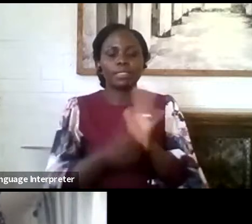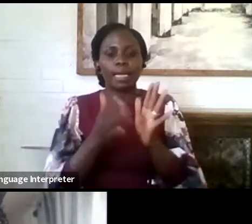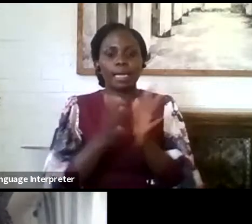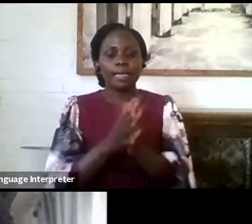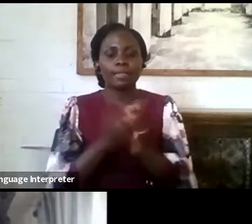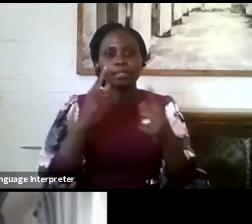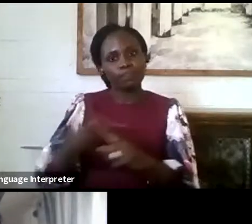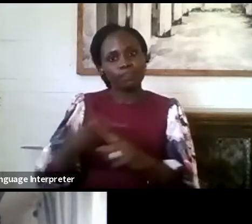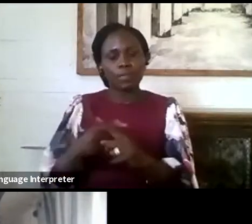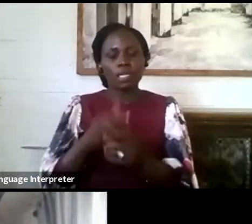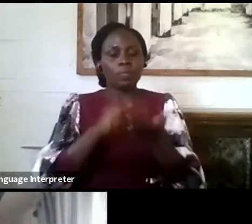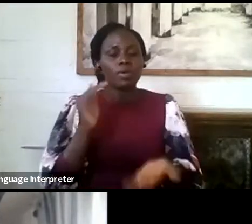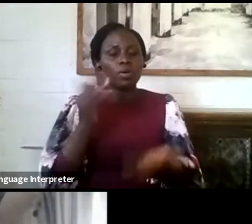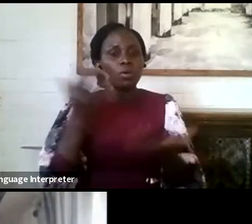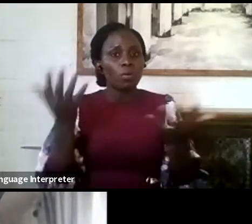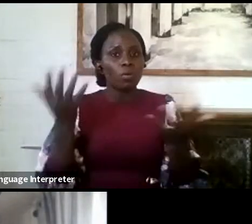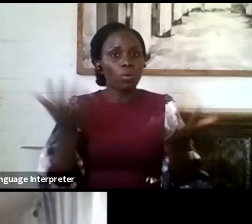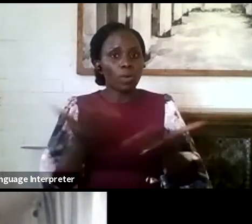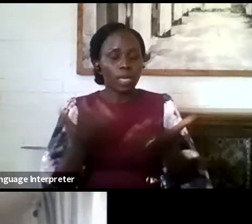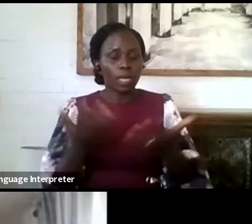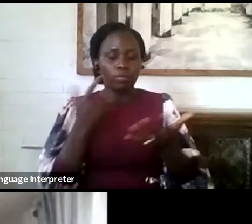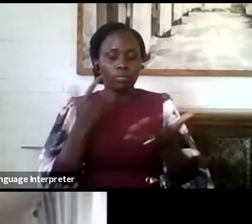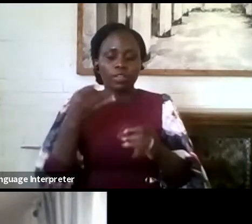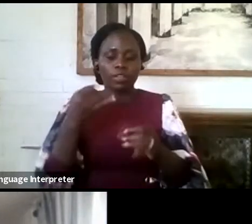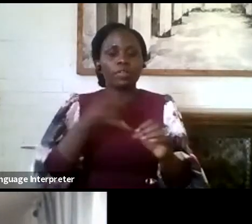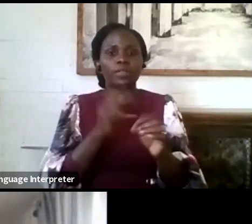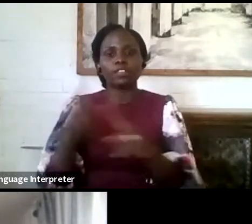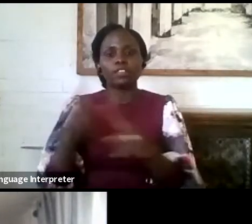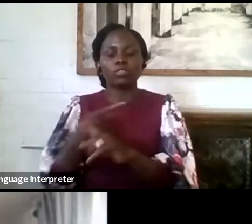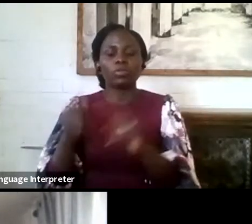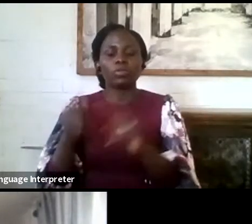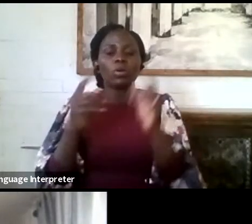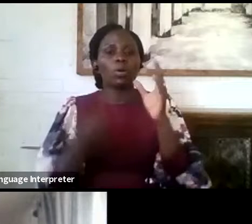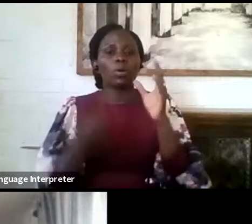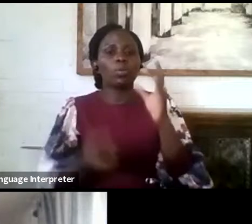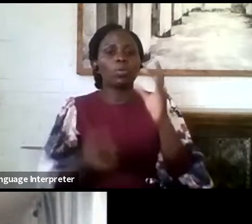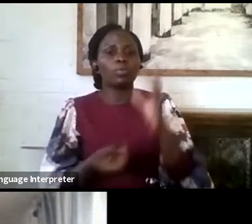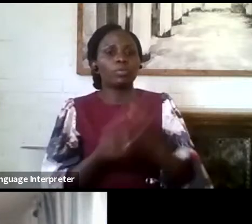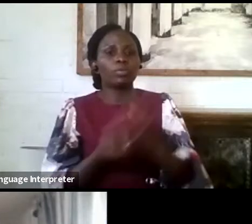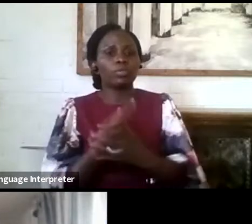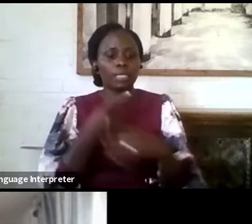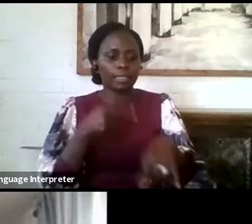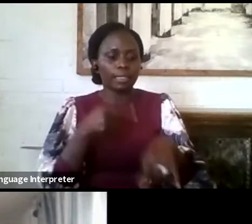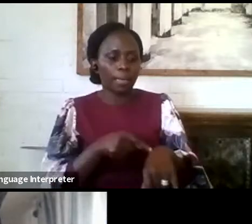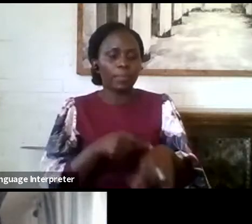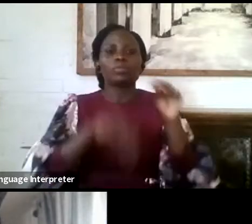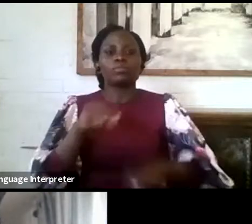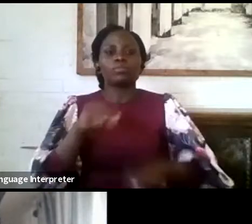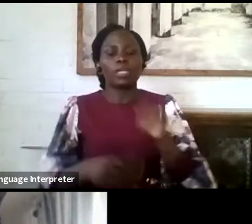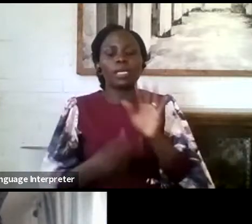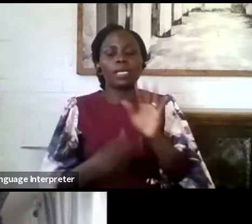engage in civic opportunities, such as elections. As digital ID,